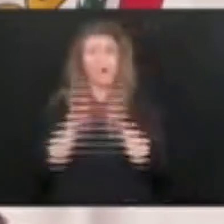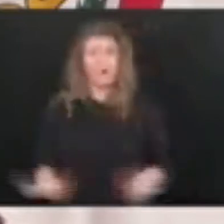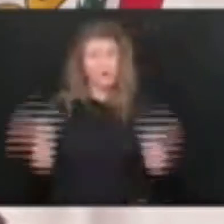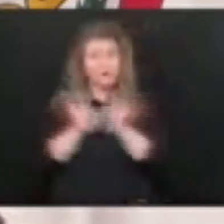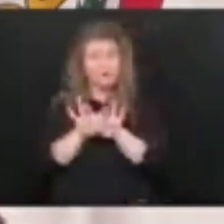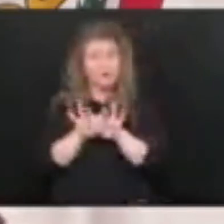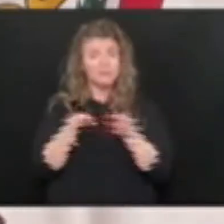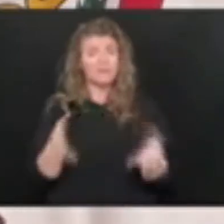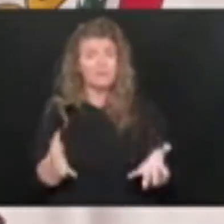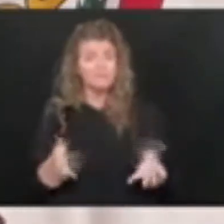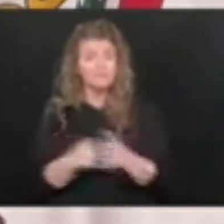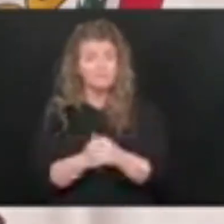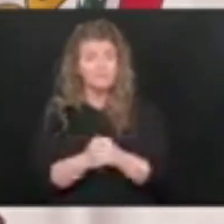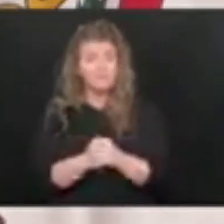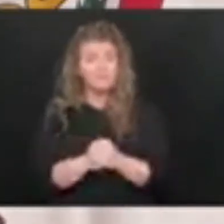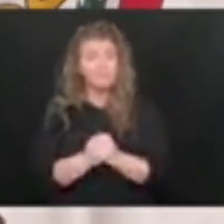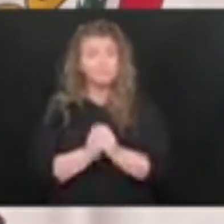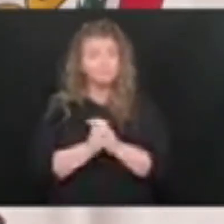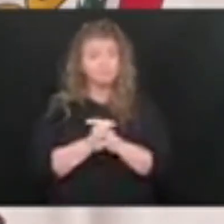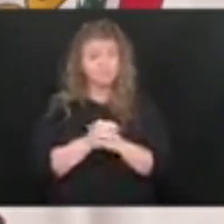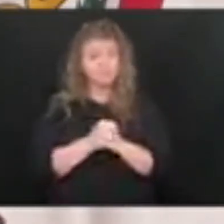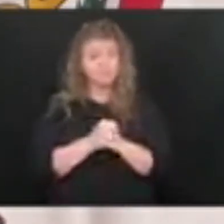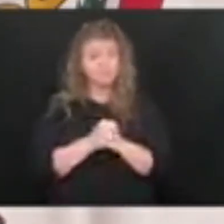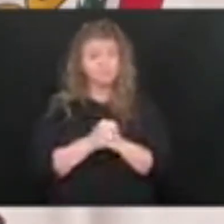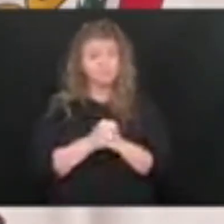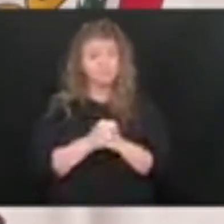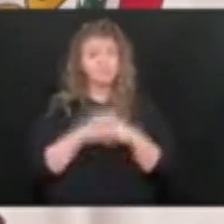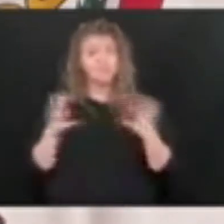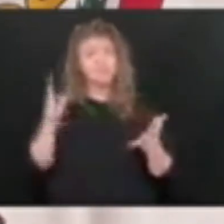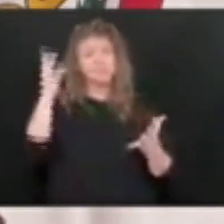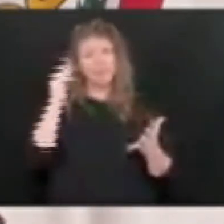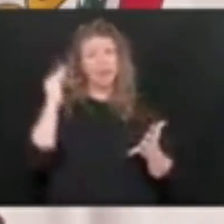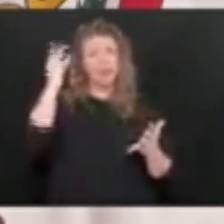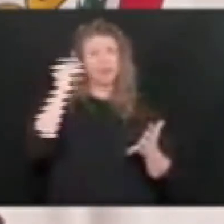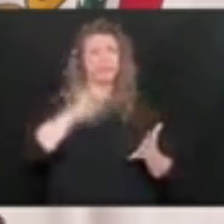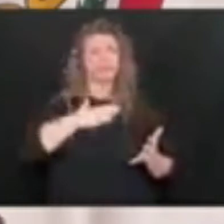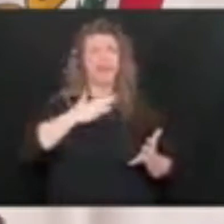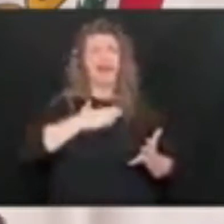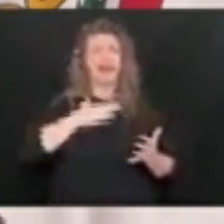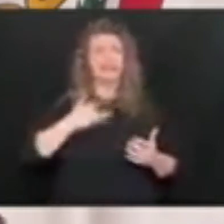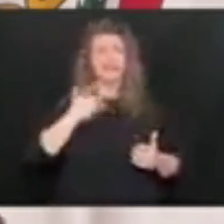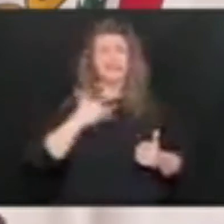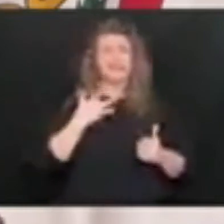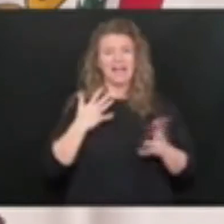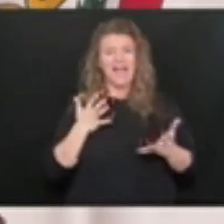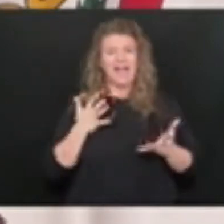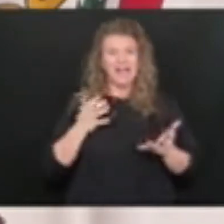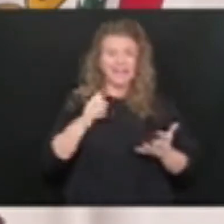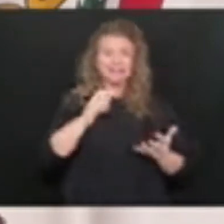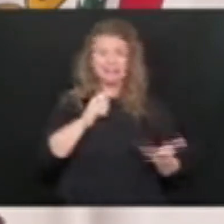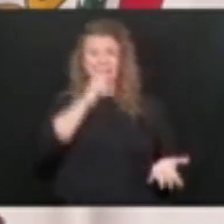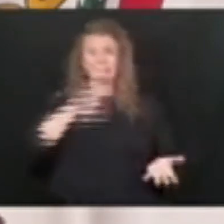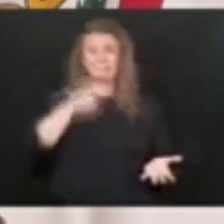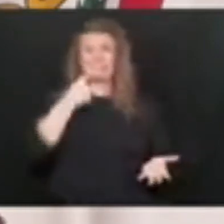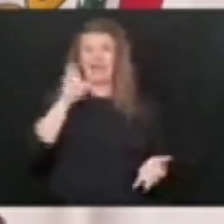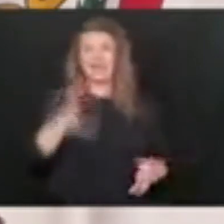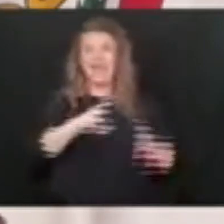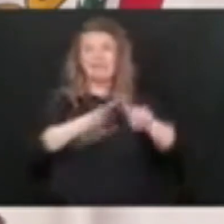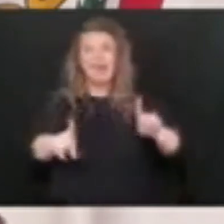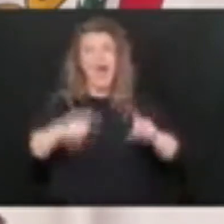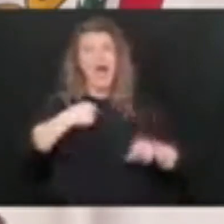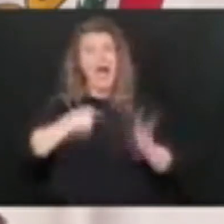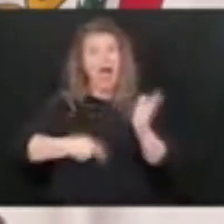this, and this is kind of a, pet peeve of mine to say that, but I want this state to